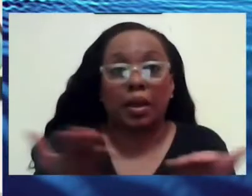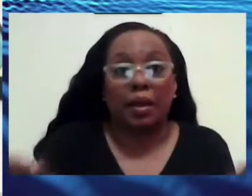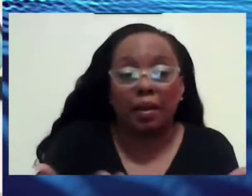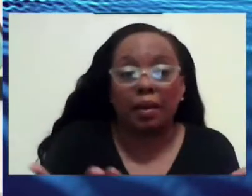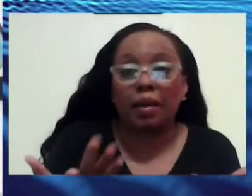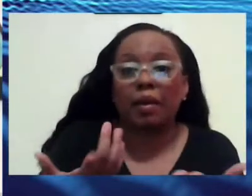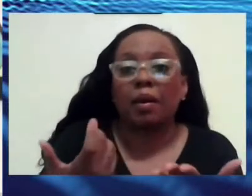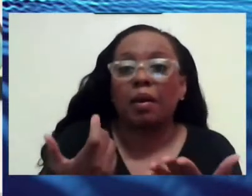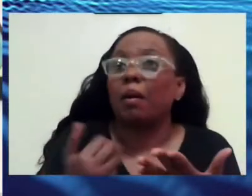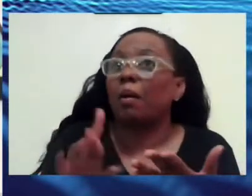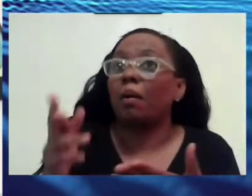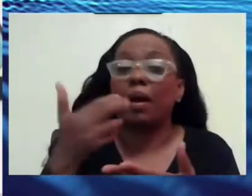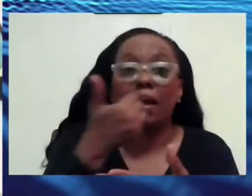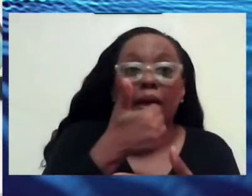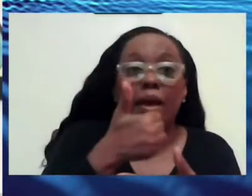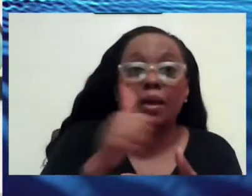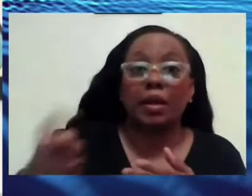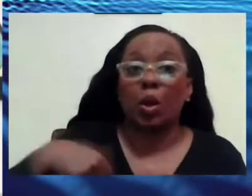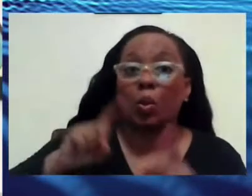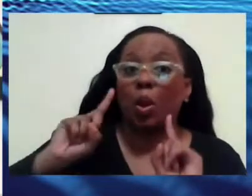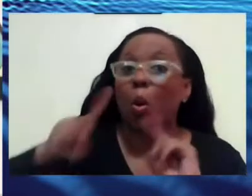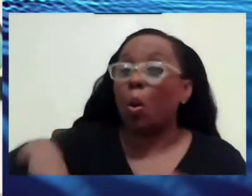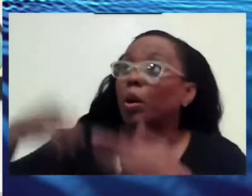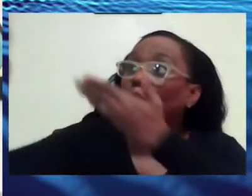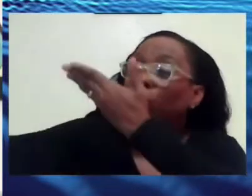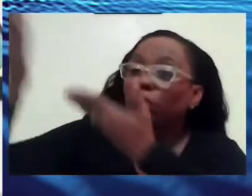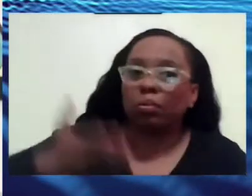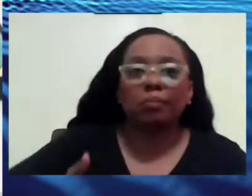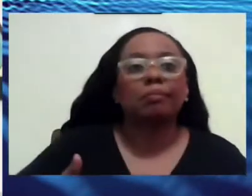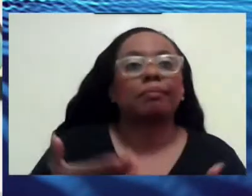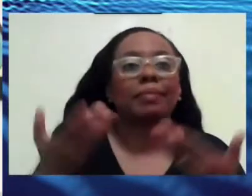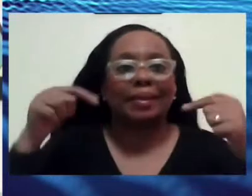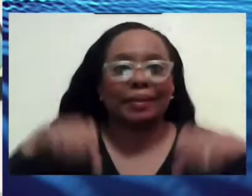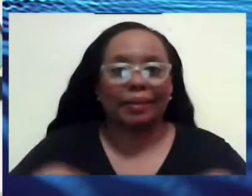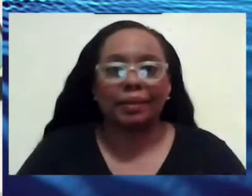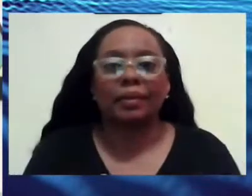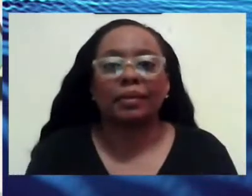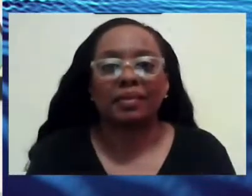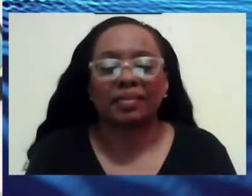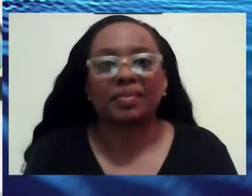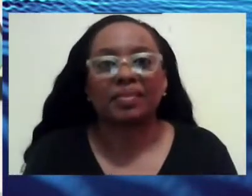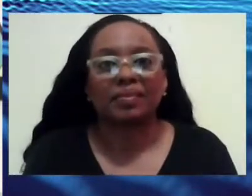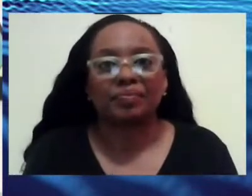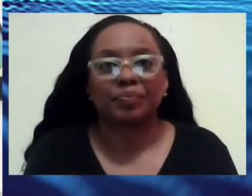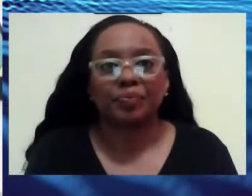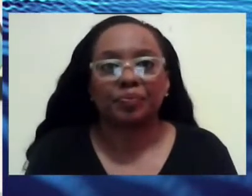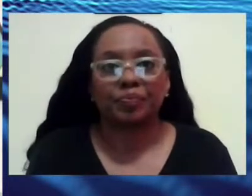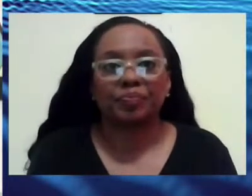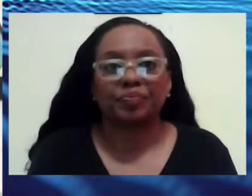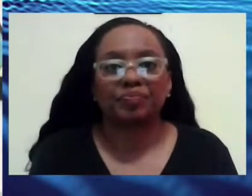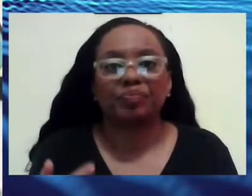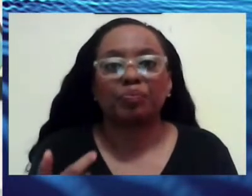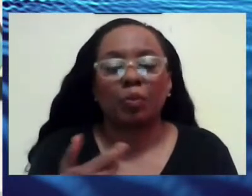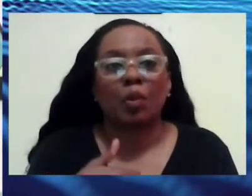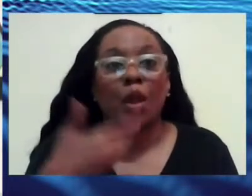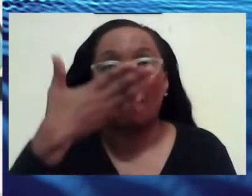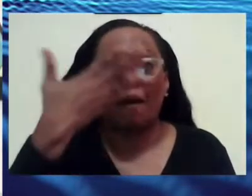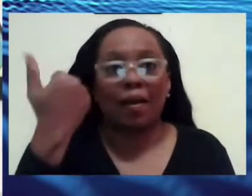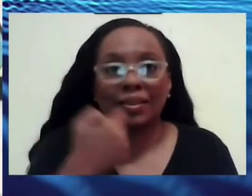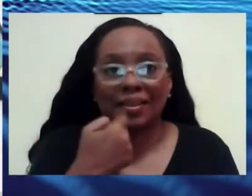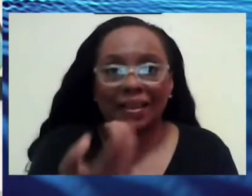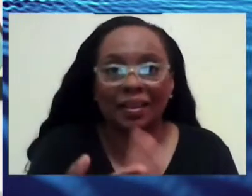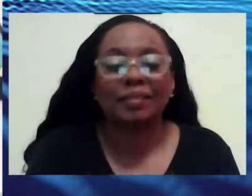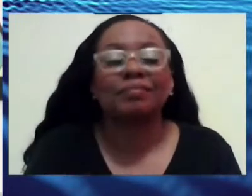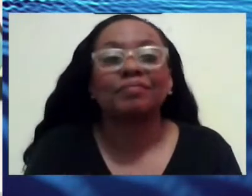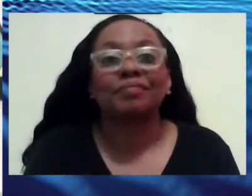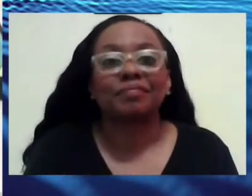those are actually on island, and distribution has been continuing. Again, I probably missed out that earlier in my presentation as to how we were